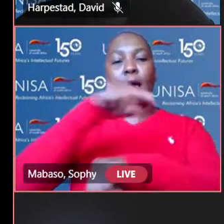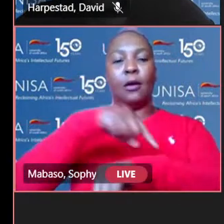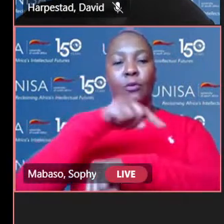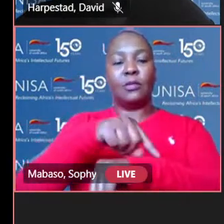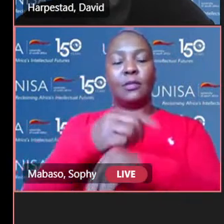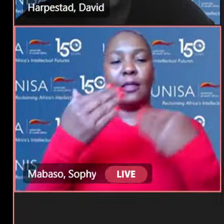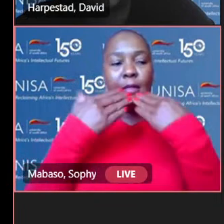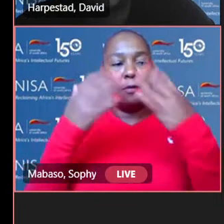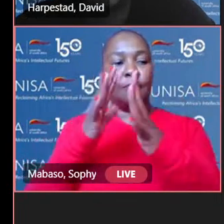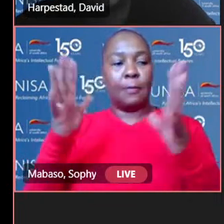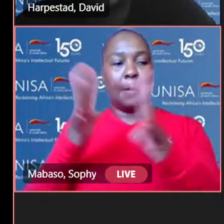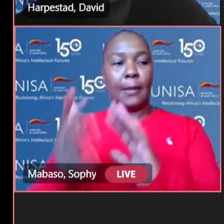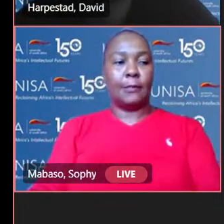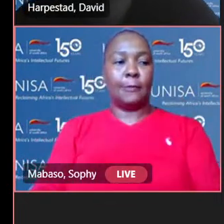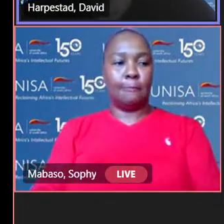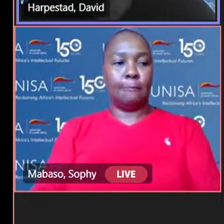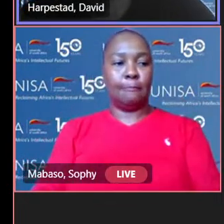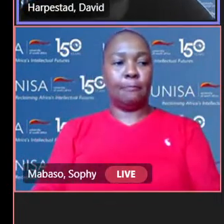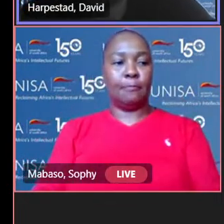much.